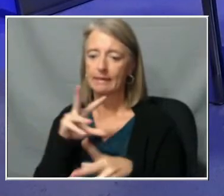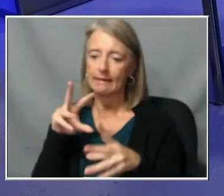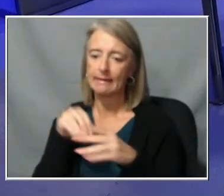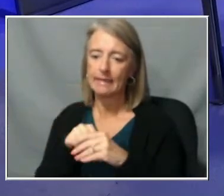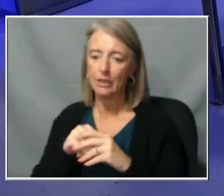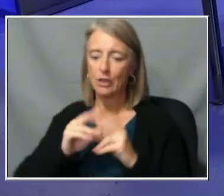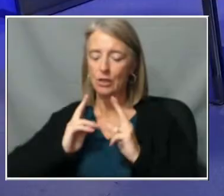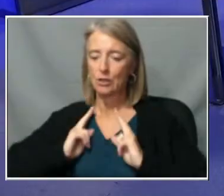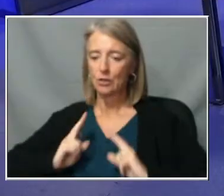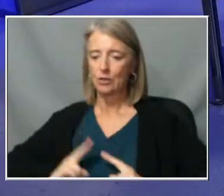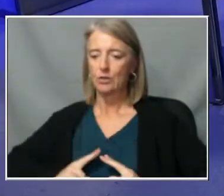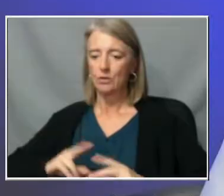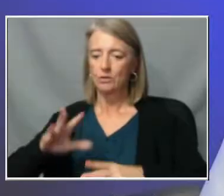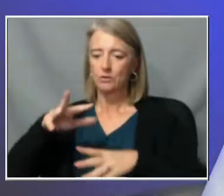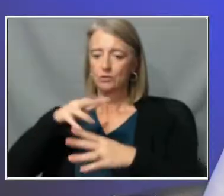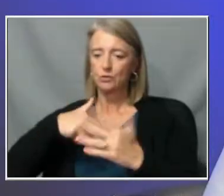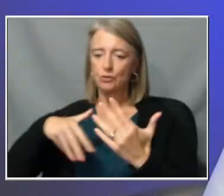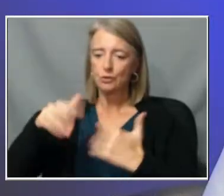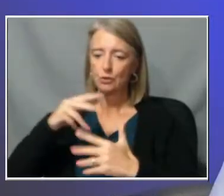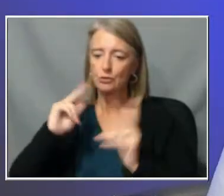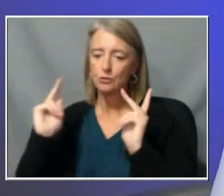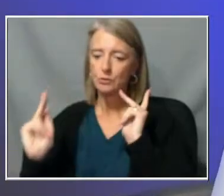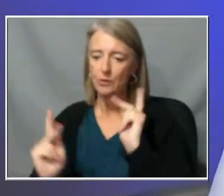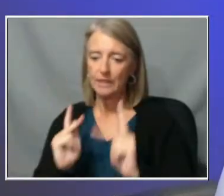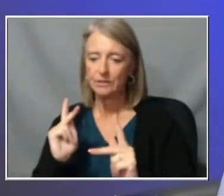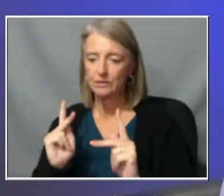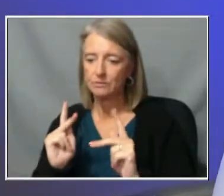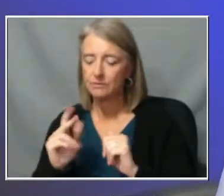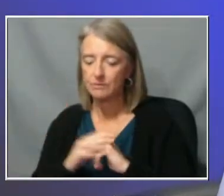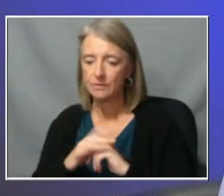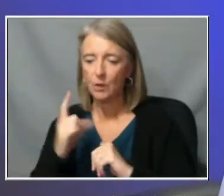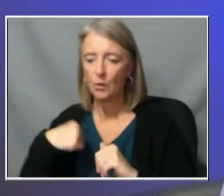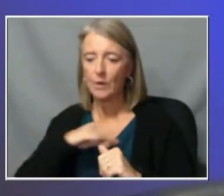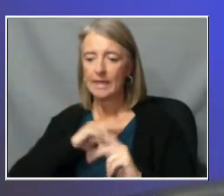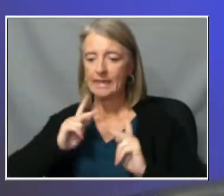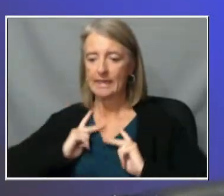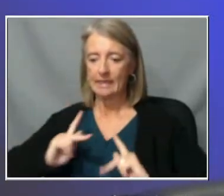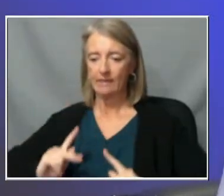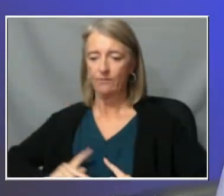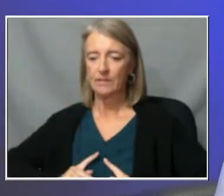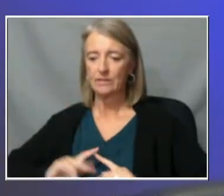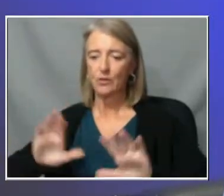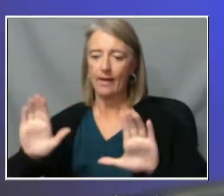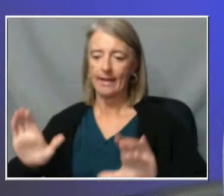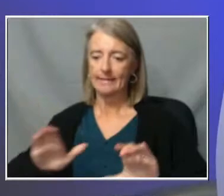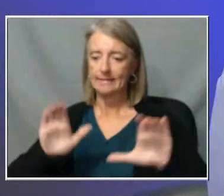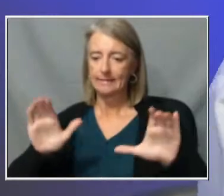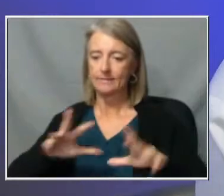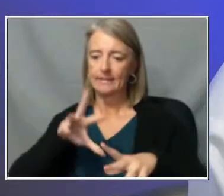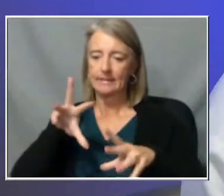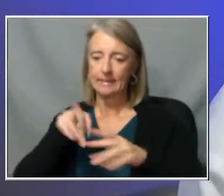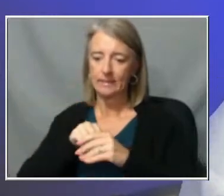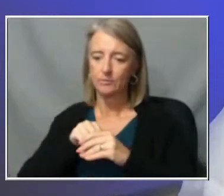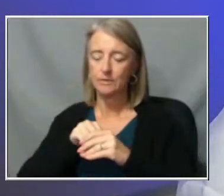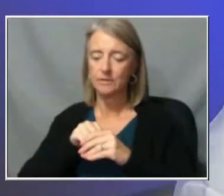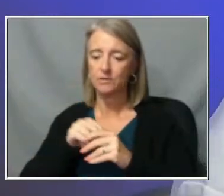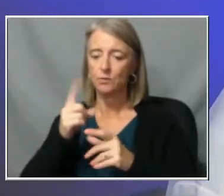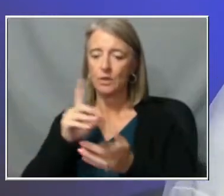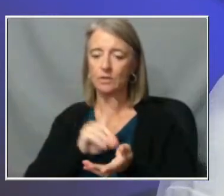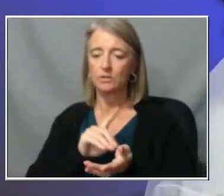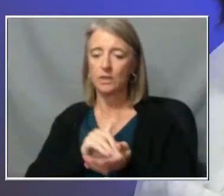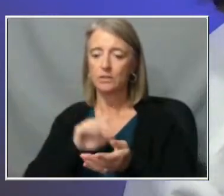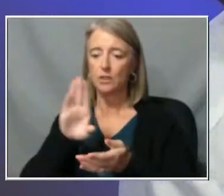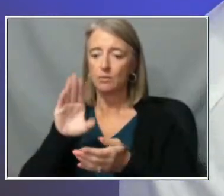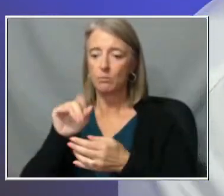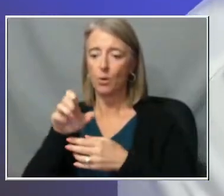are social creatures, and we're creatures who need physical activity and engagement. One of the things that Dr. Bowman didn't mention is